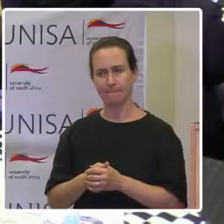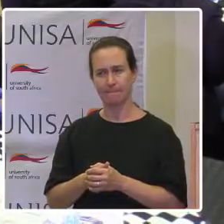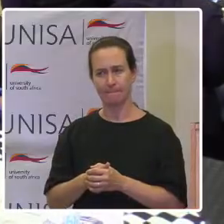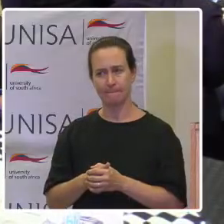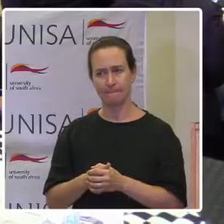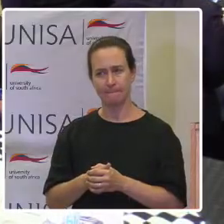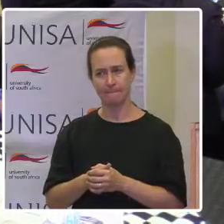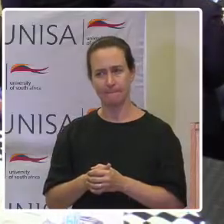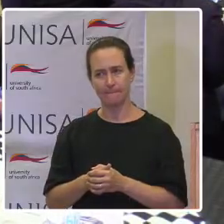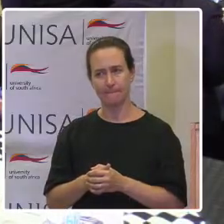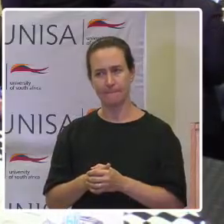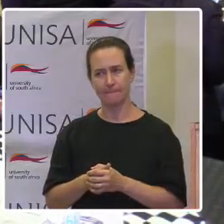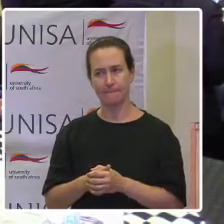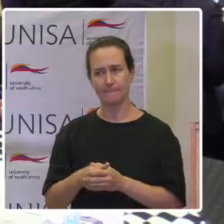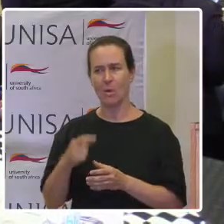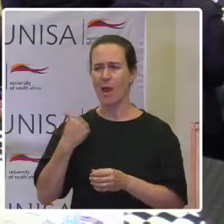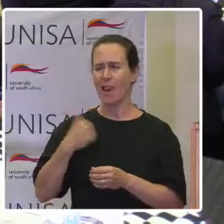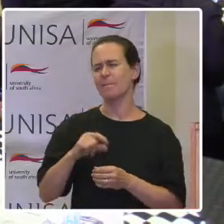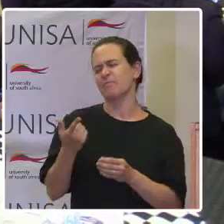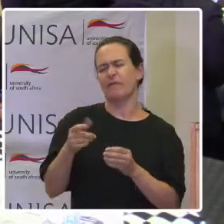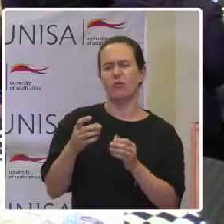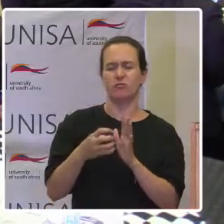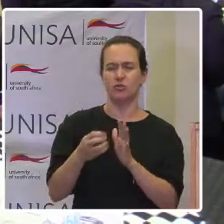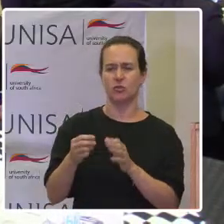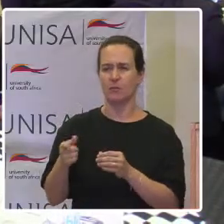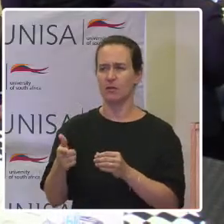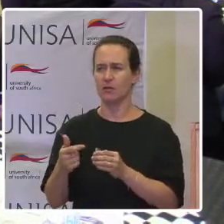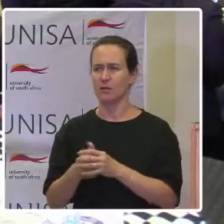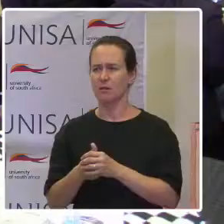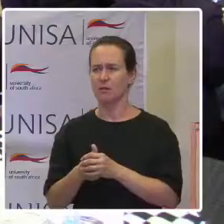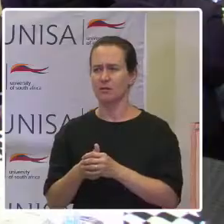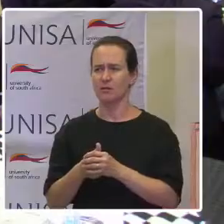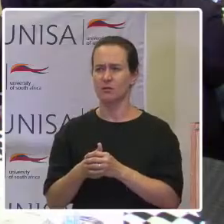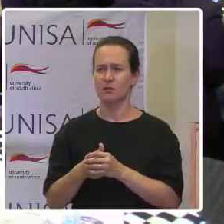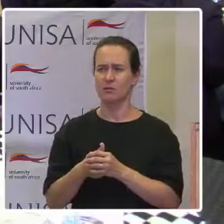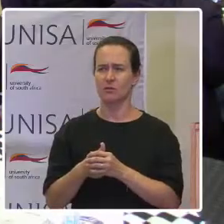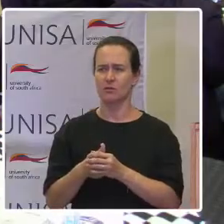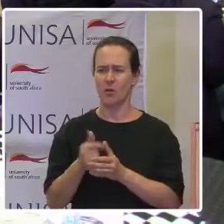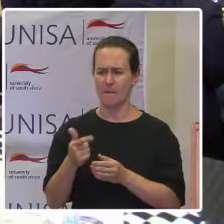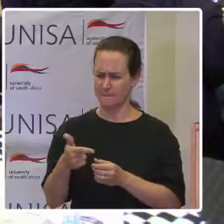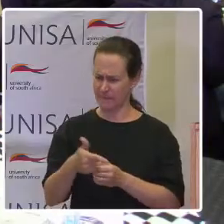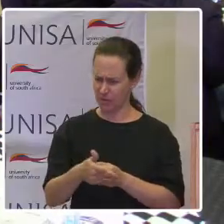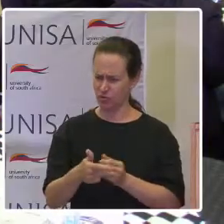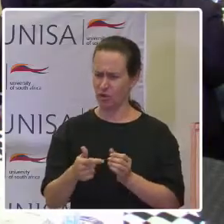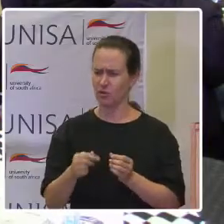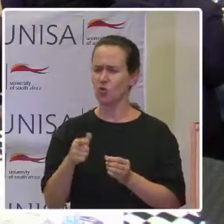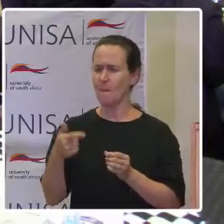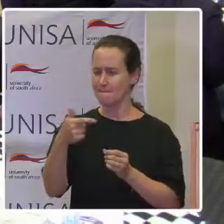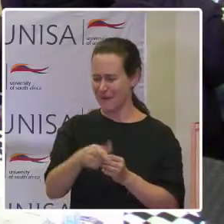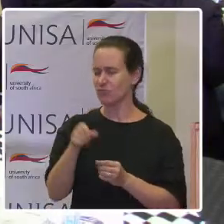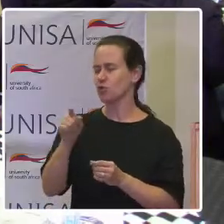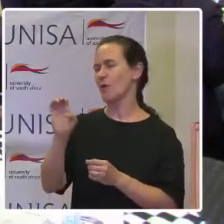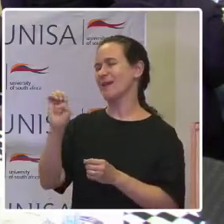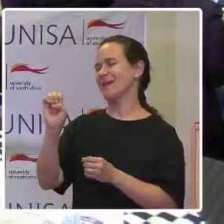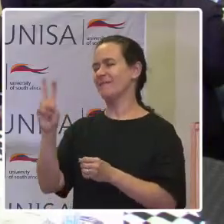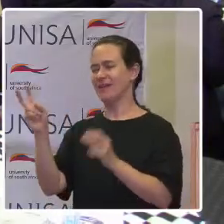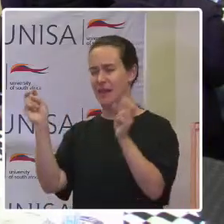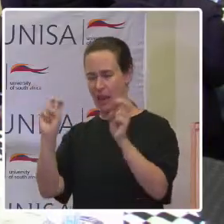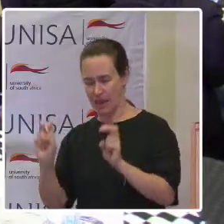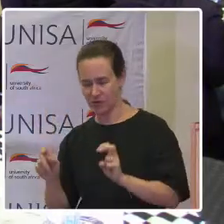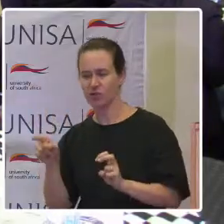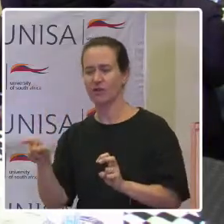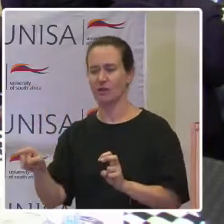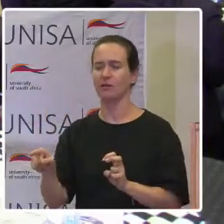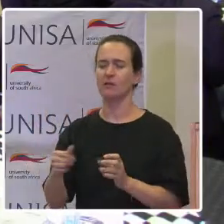moving from petrol, diesel to renewables, EV, electrical vehicles.